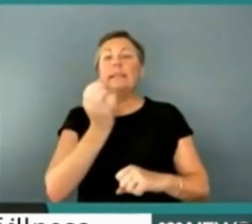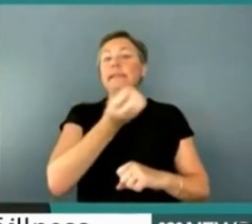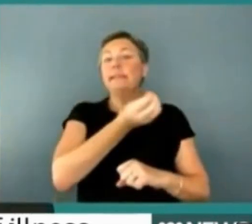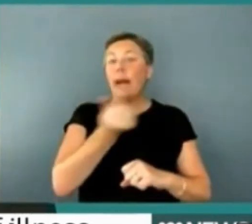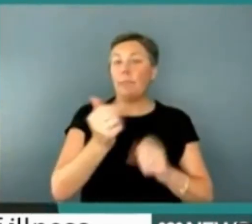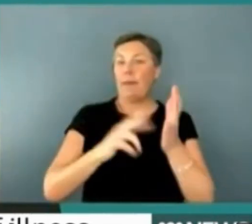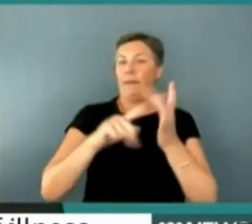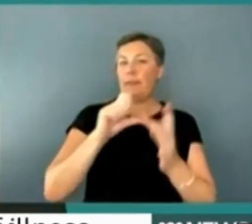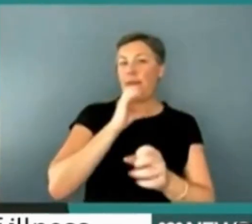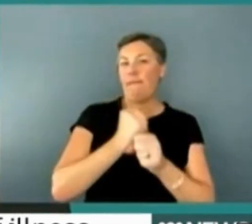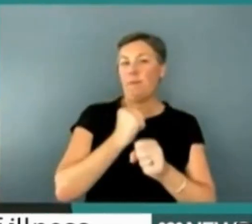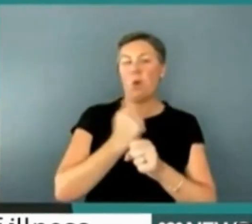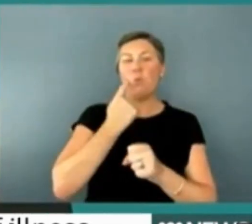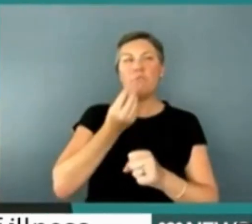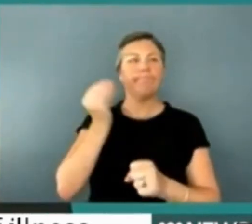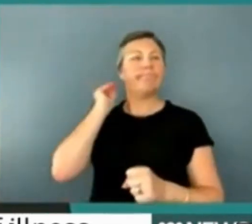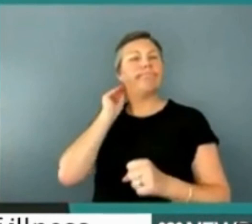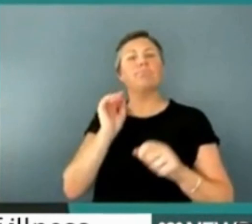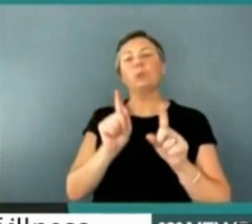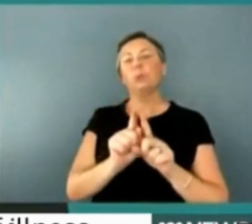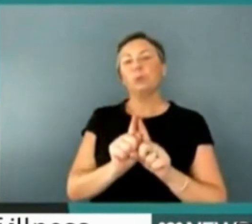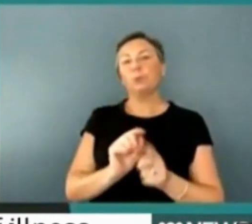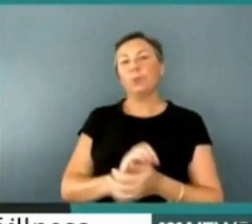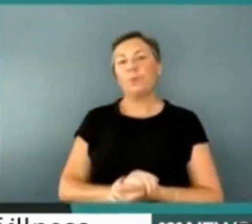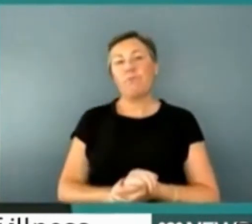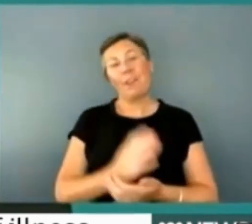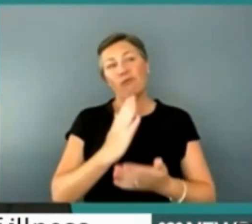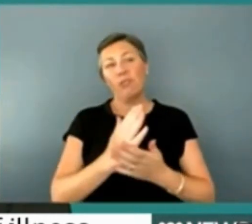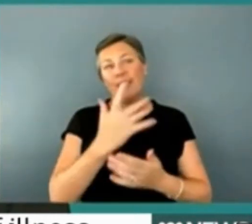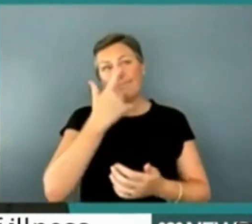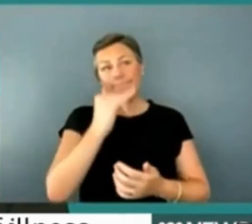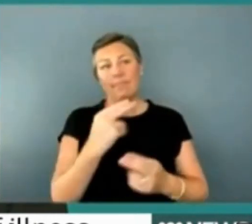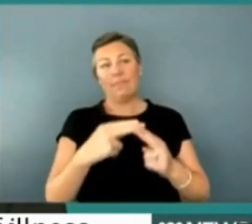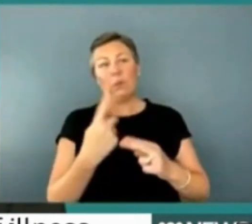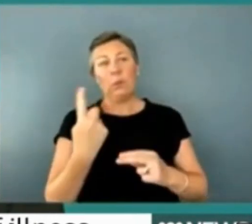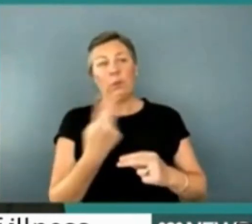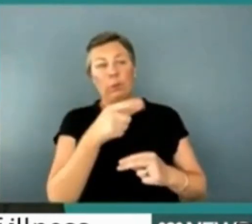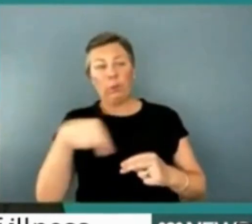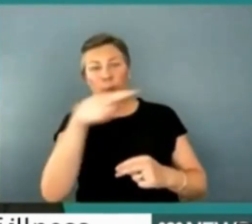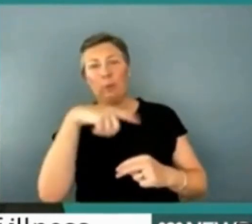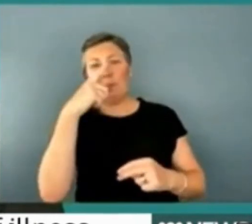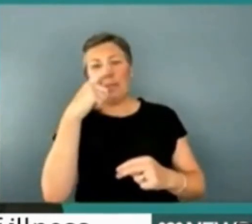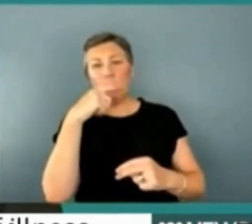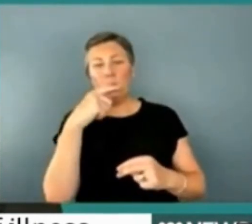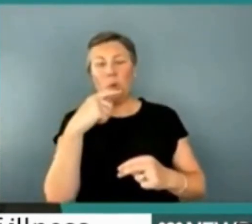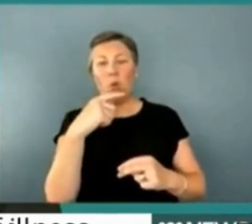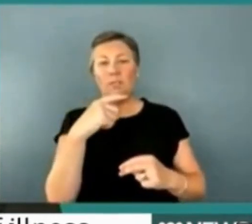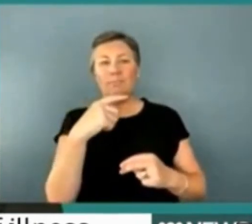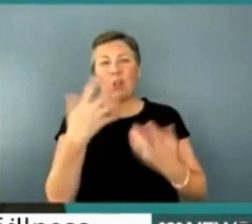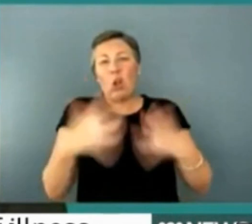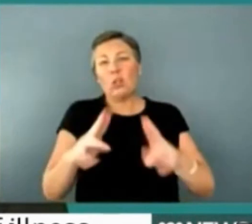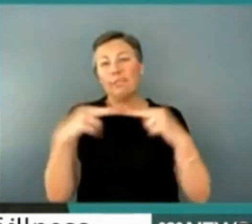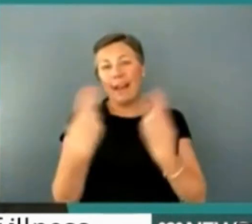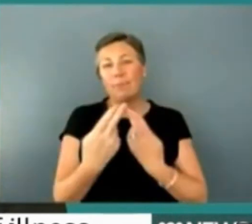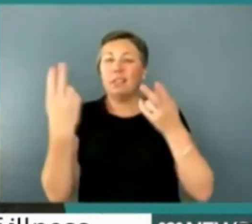people in those environments and those that lost loved ones. So it's really important that we learn from all of those outbreaks,